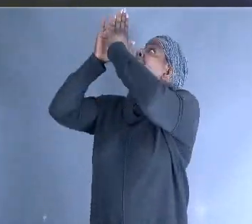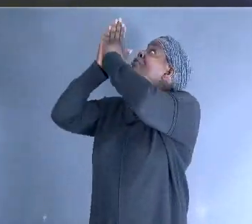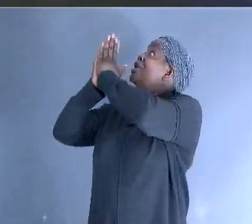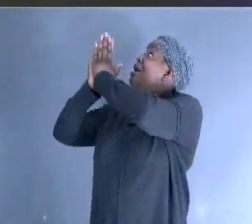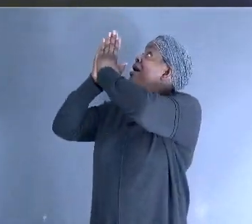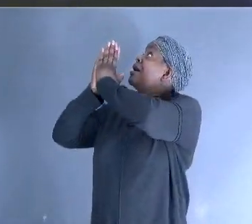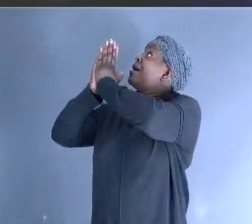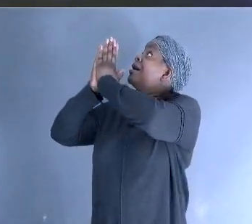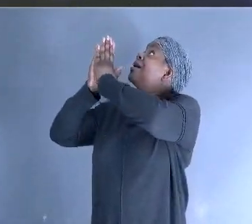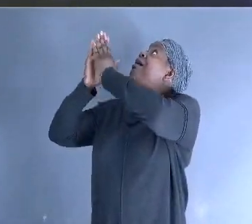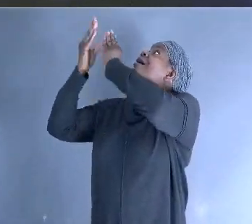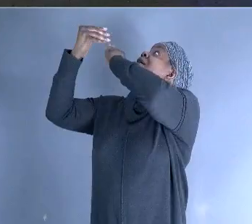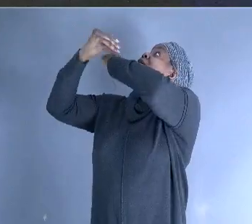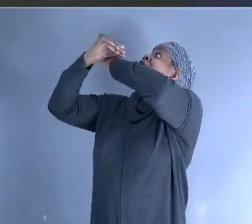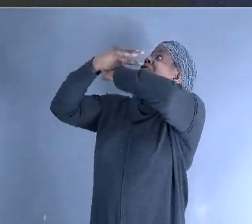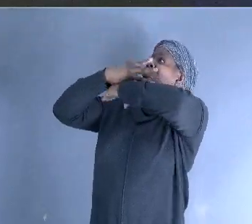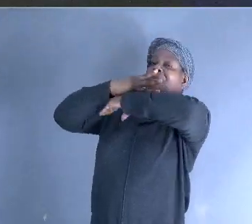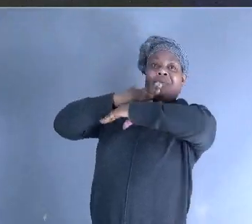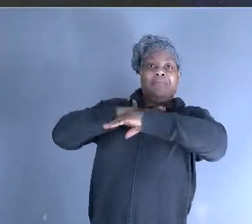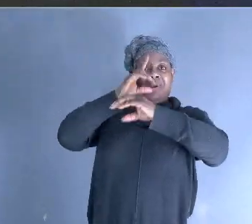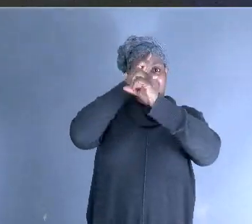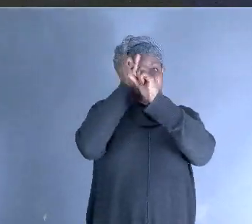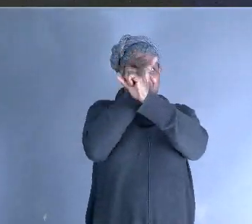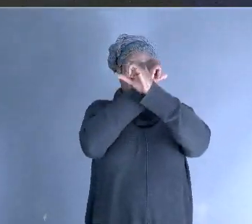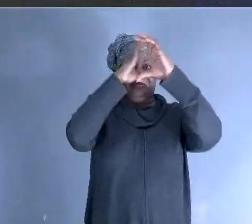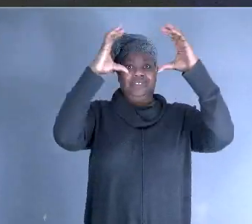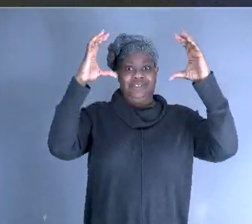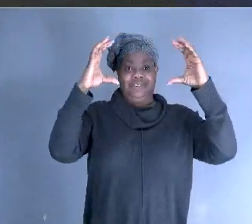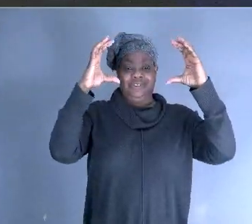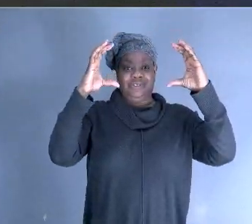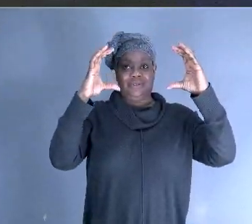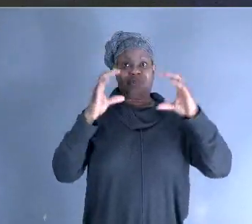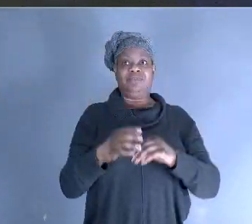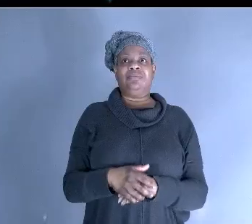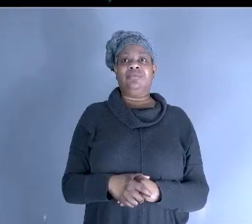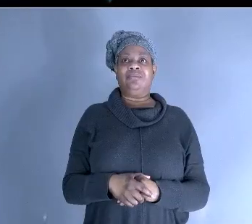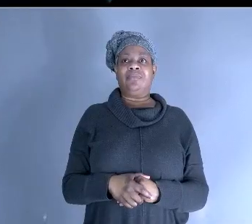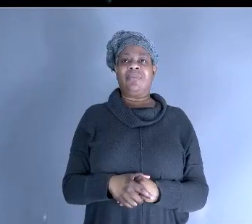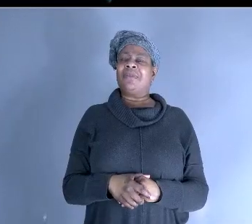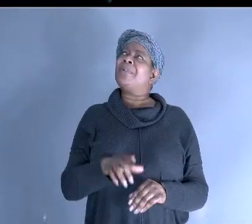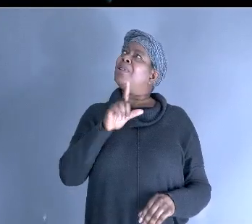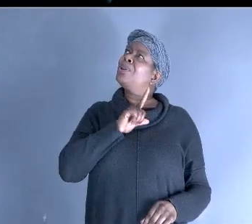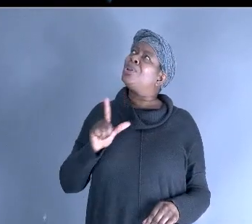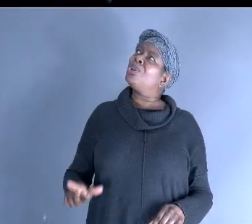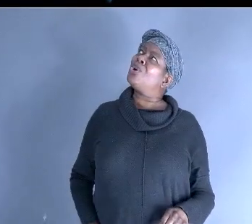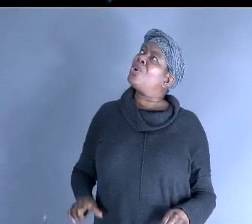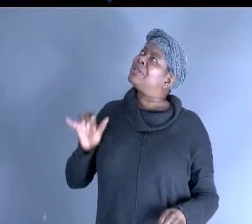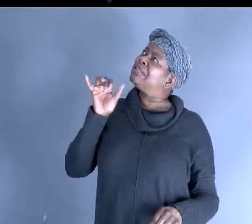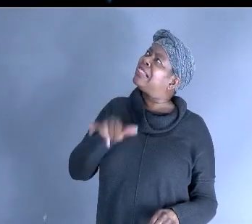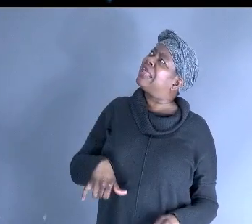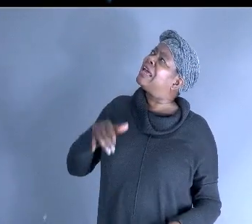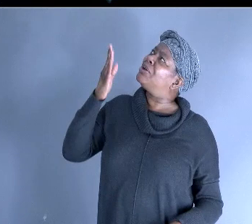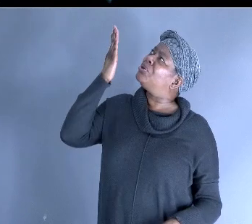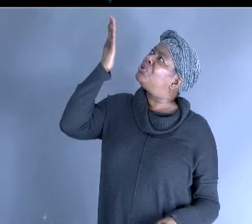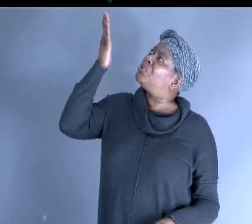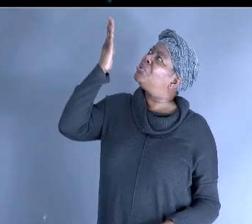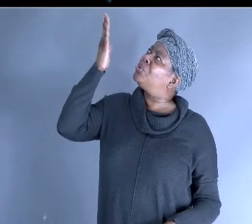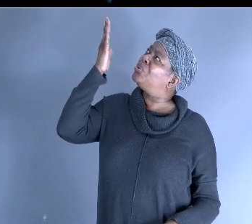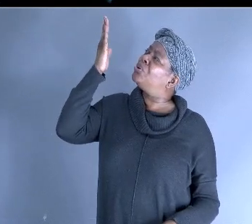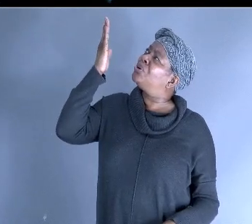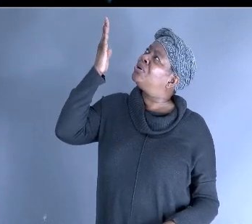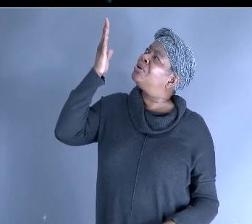information where you gather information from. Be aware Lord is this you speaking? Lord are you